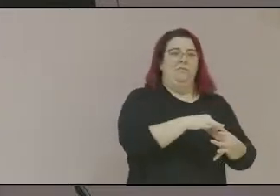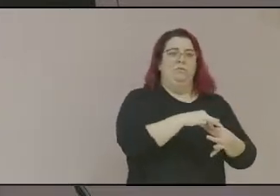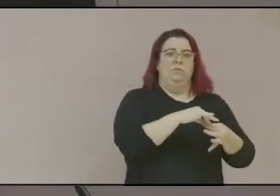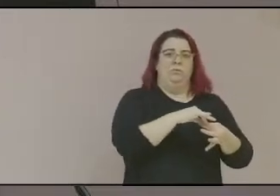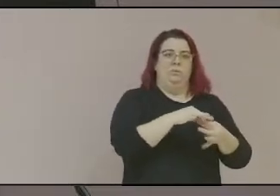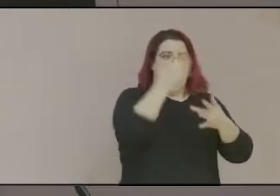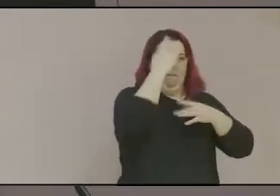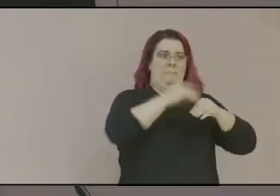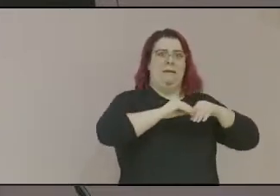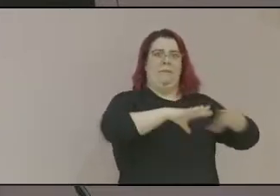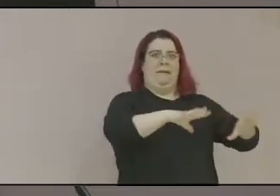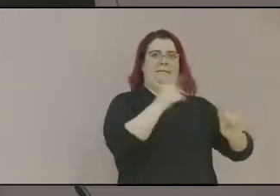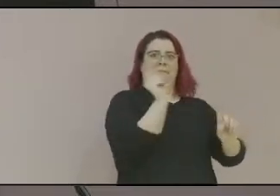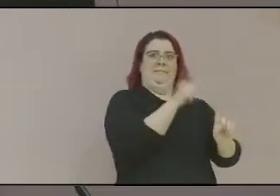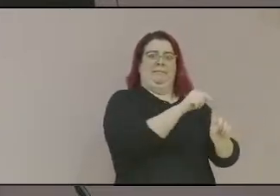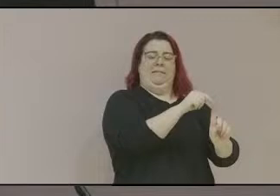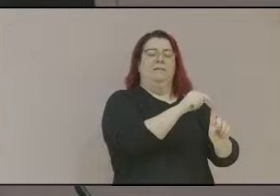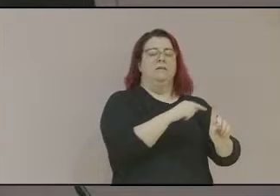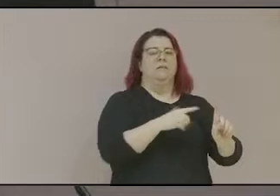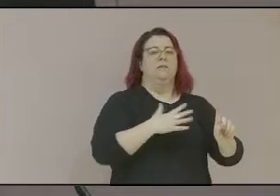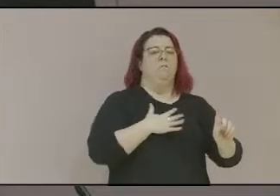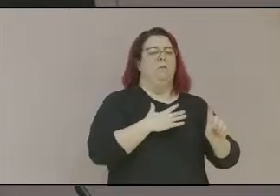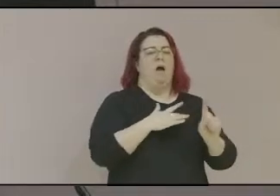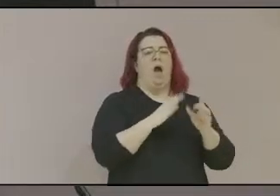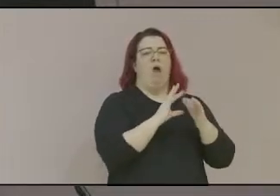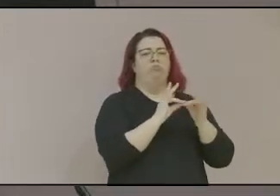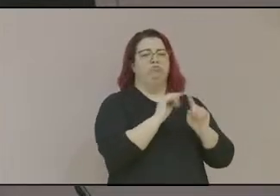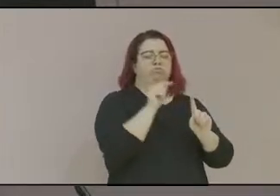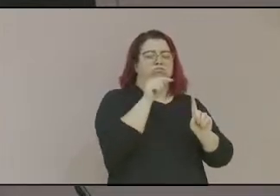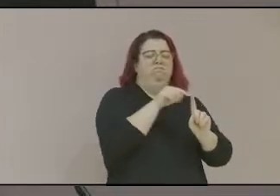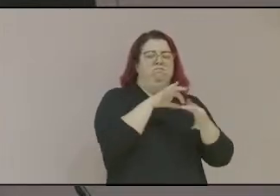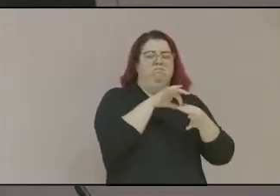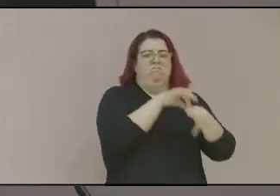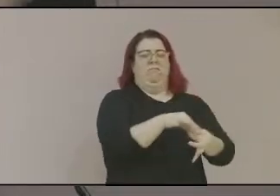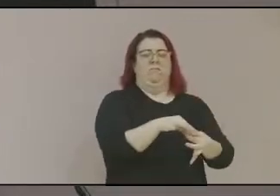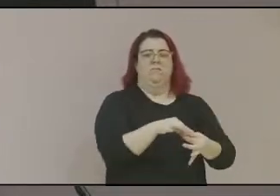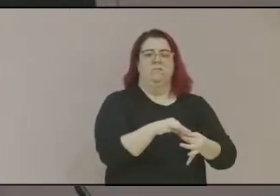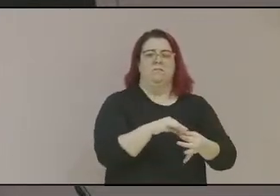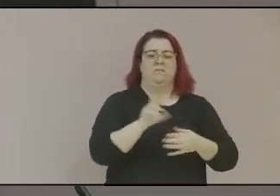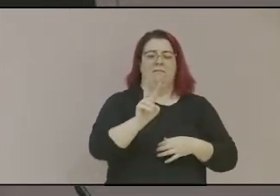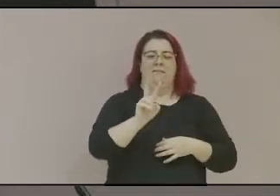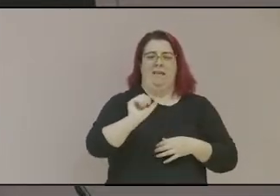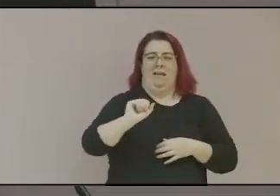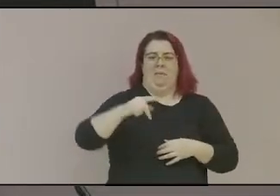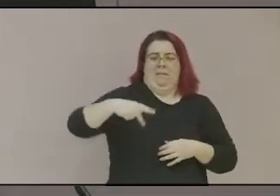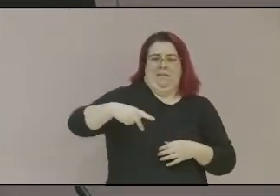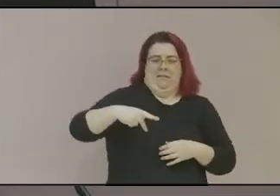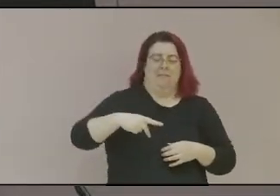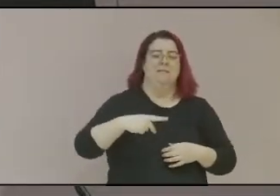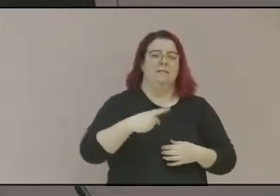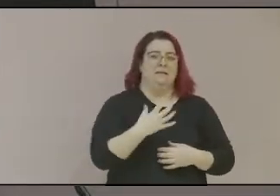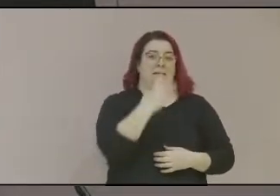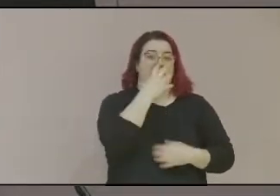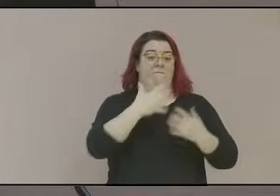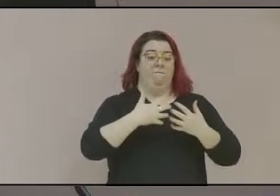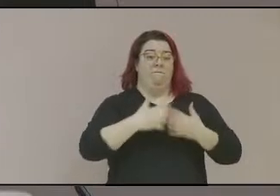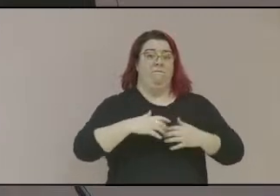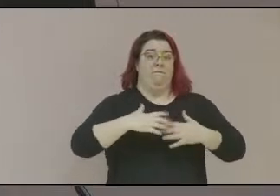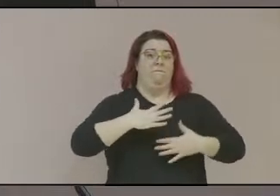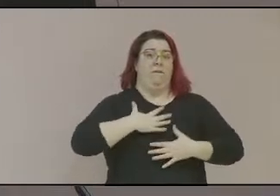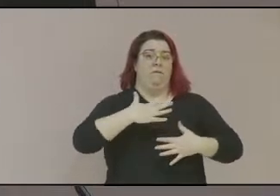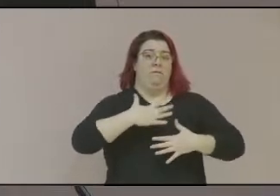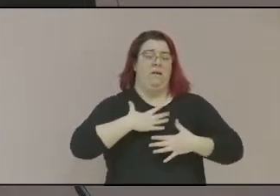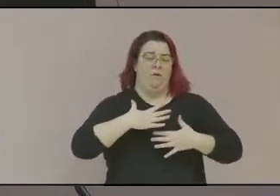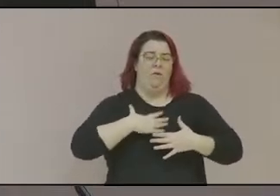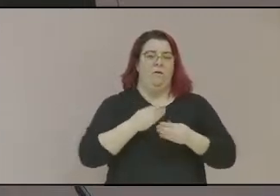aspect of the pandemic, which has to do with ventilator allocation protocols. And it's also an honor to be doing this in conjunction with the series